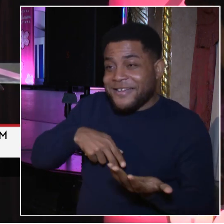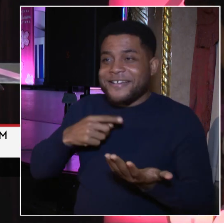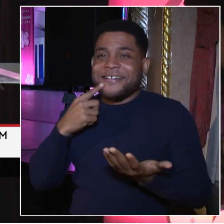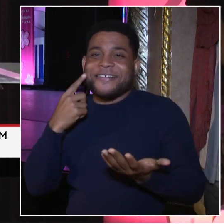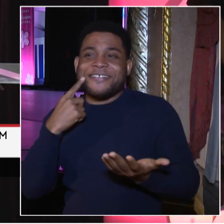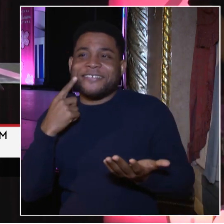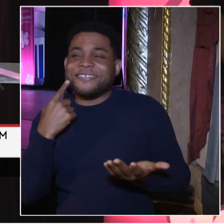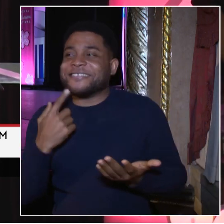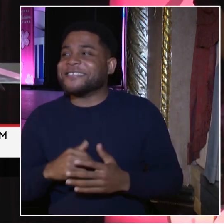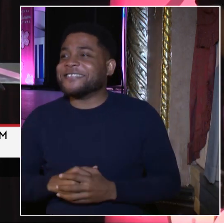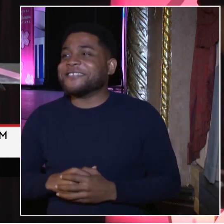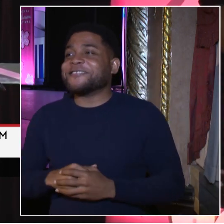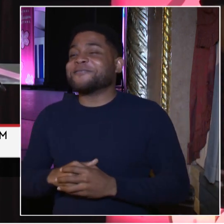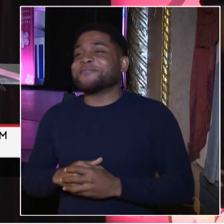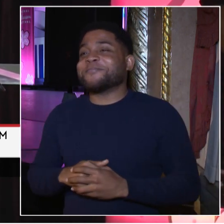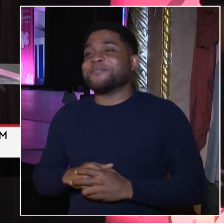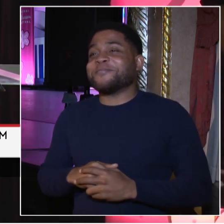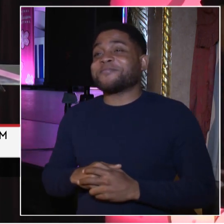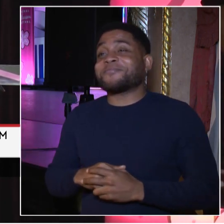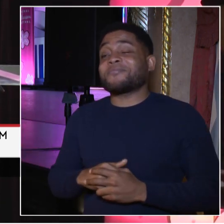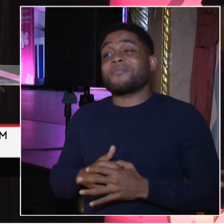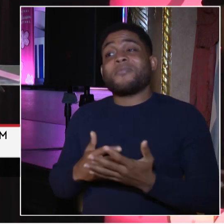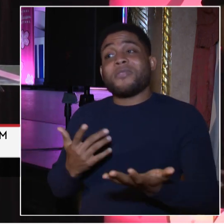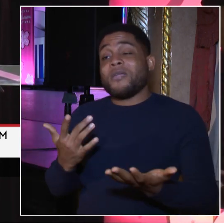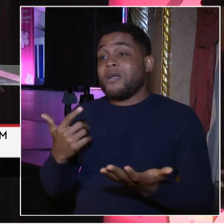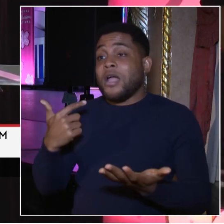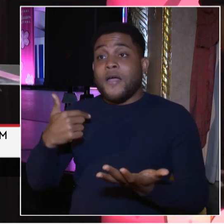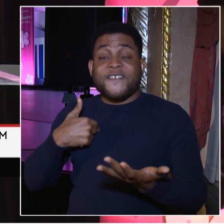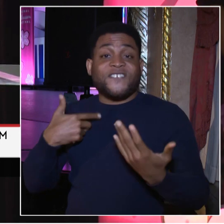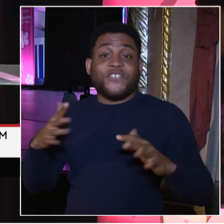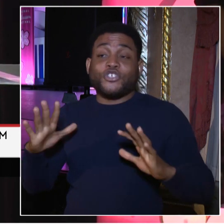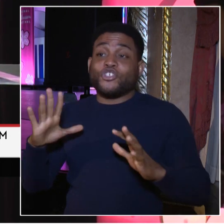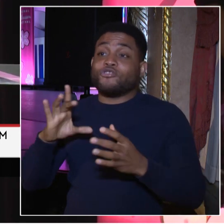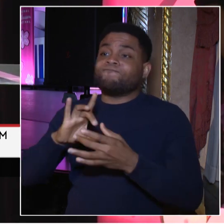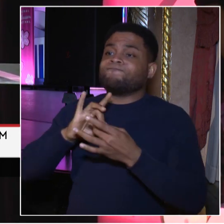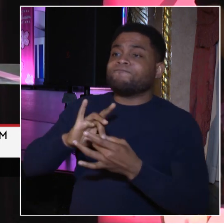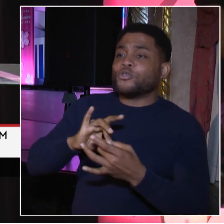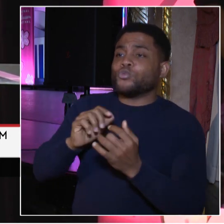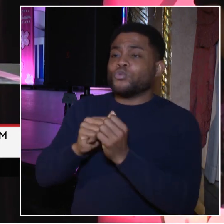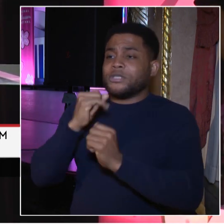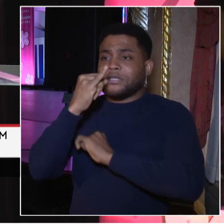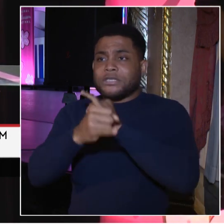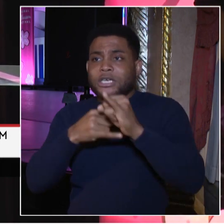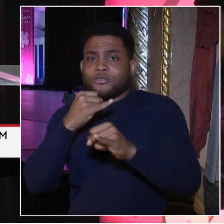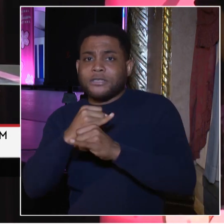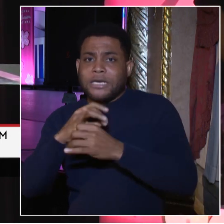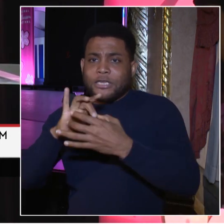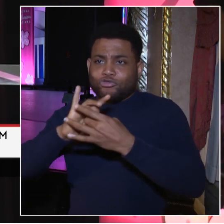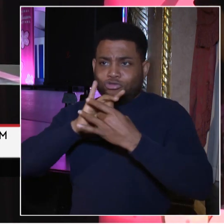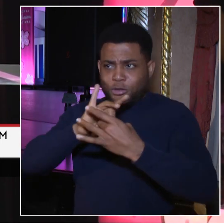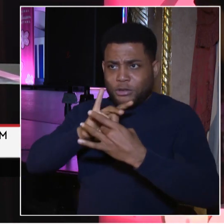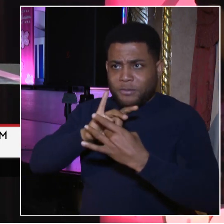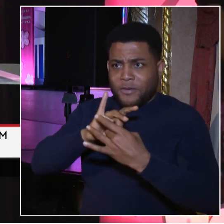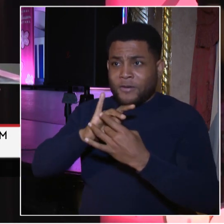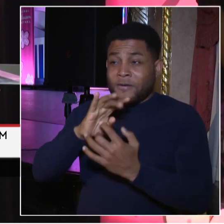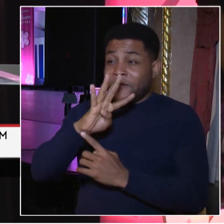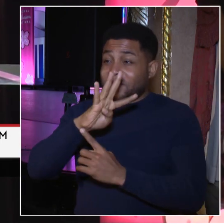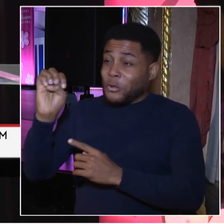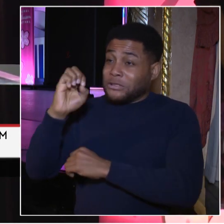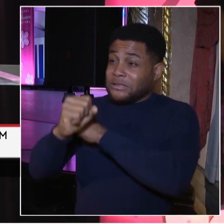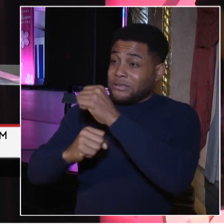Having engaged in diplomacy for nearly 4 decades, I am convinced that the